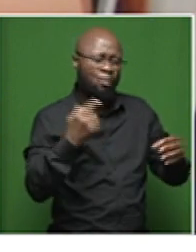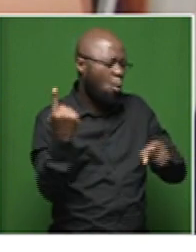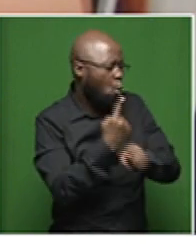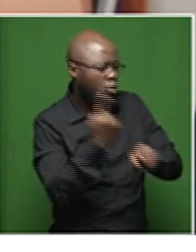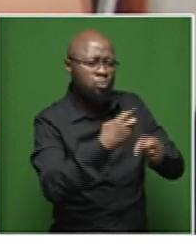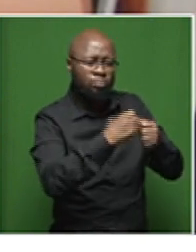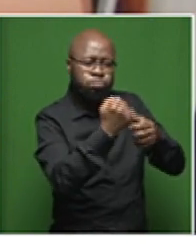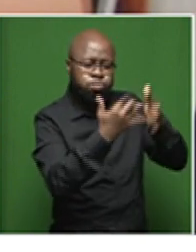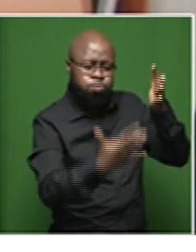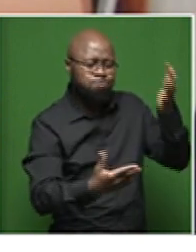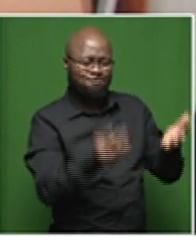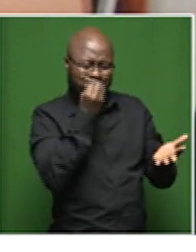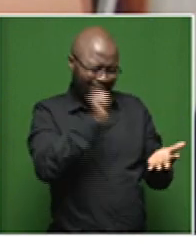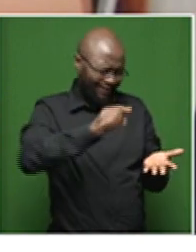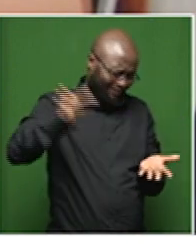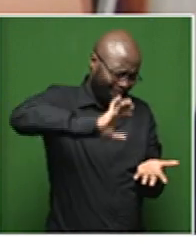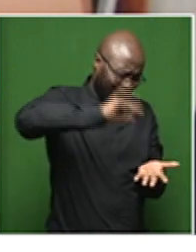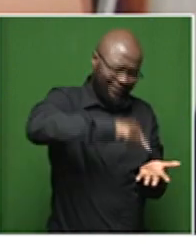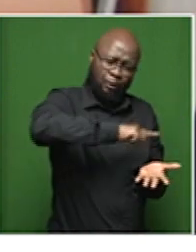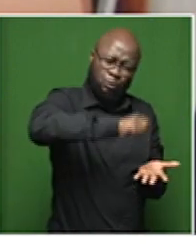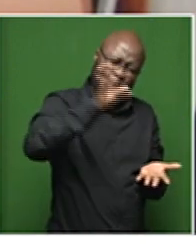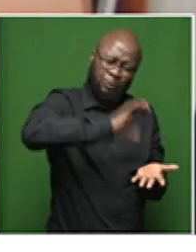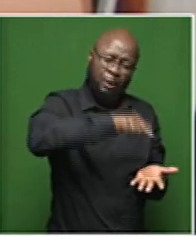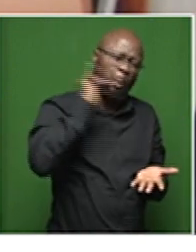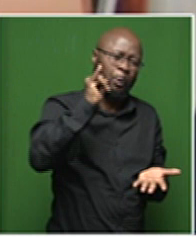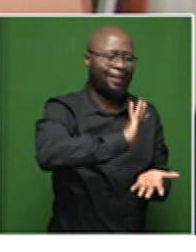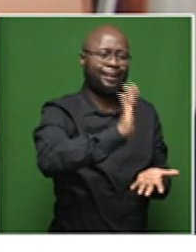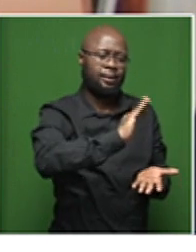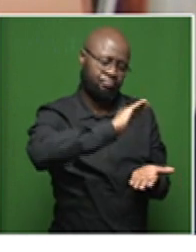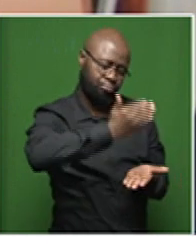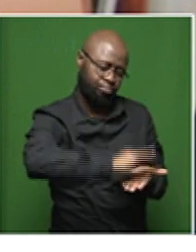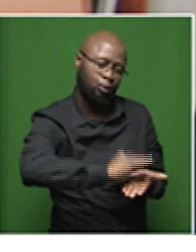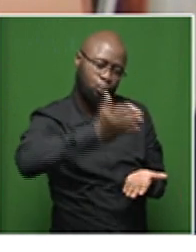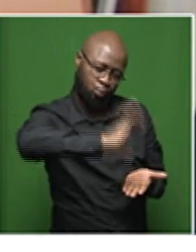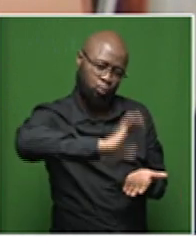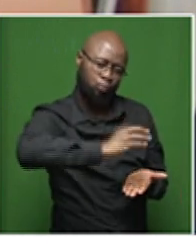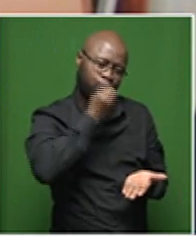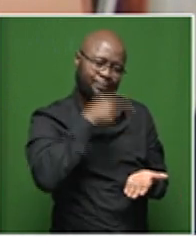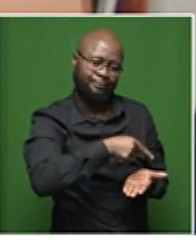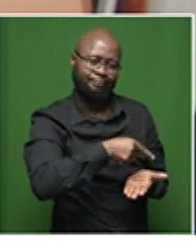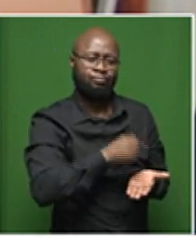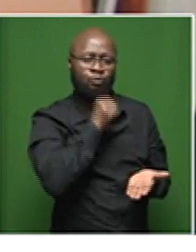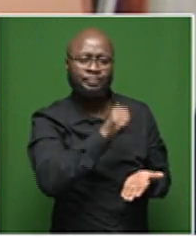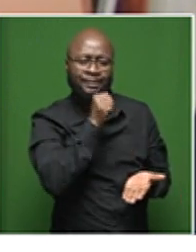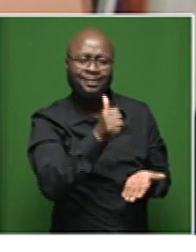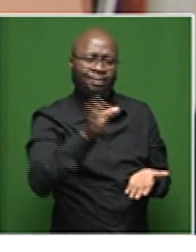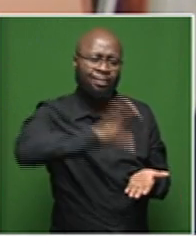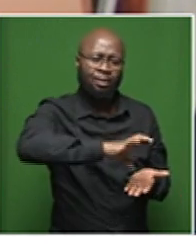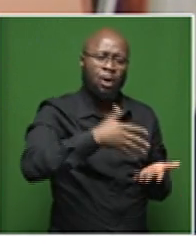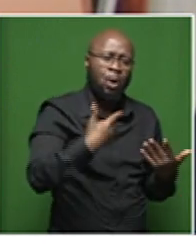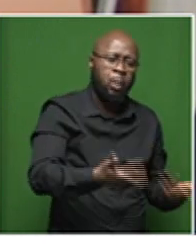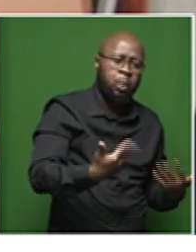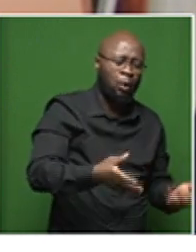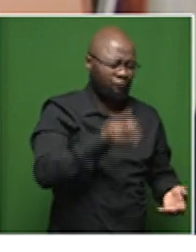food, that also causes. And then I also need to qualify that even if the salt has a fancy name and it comes